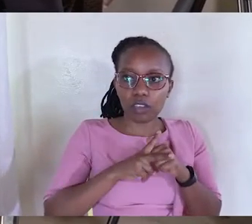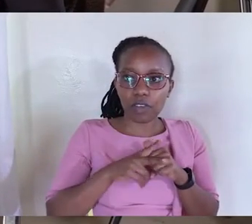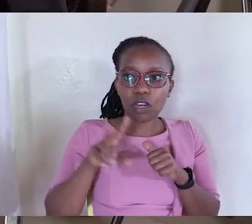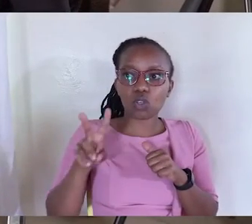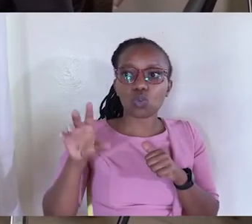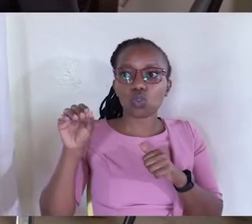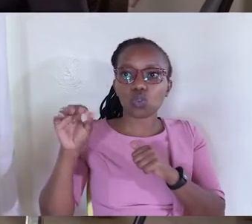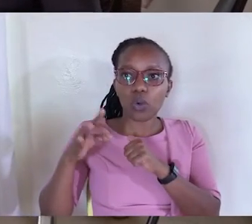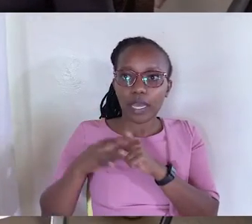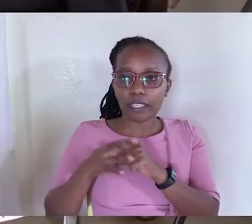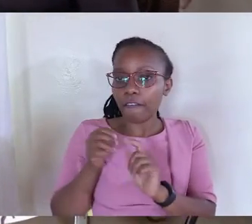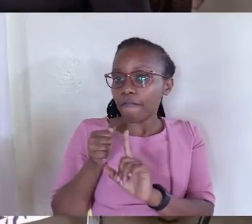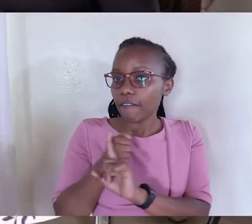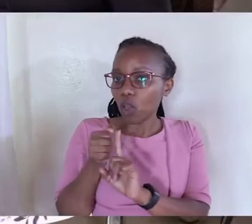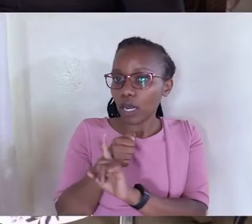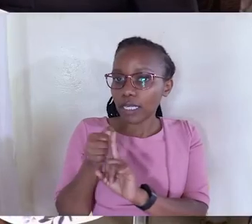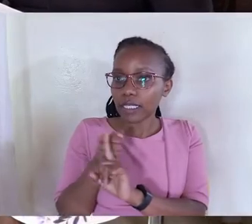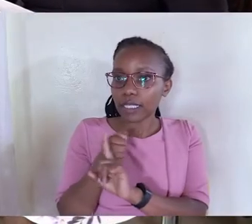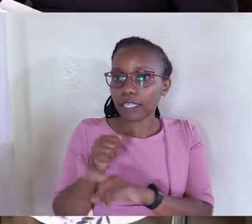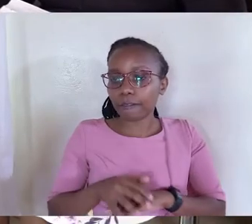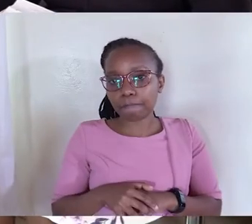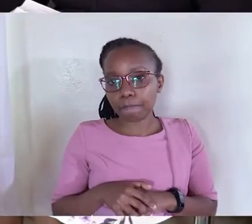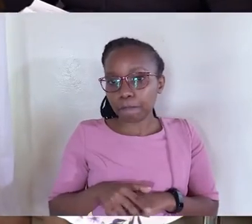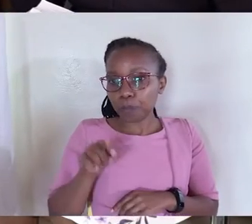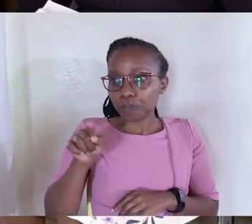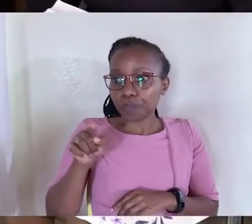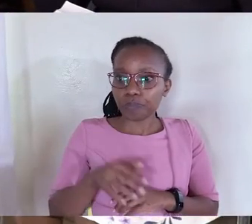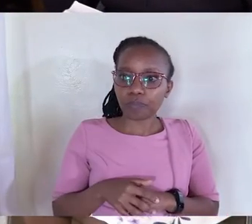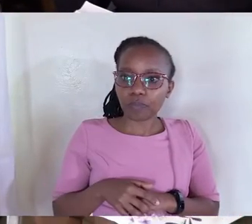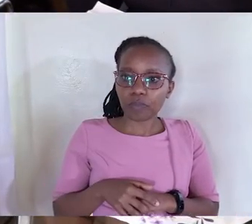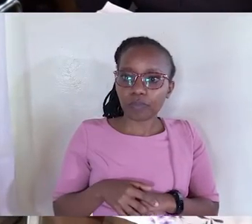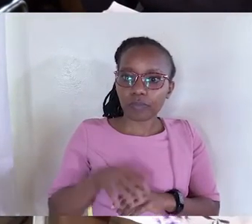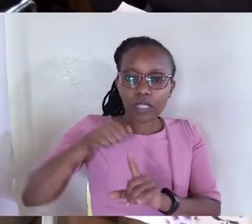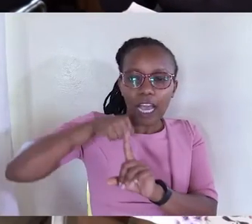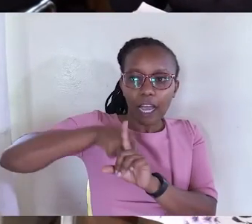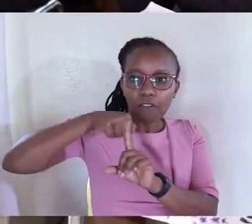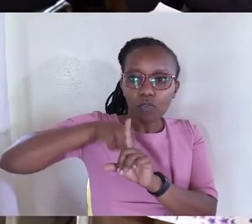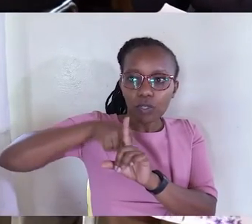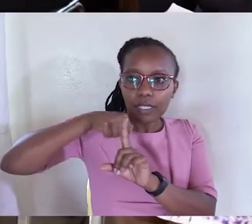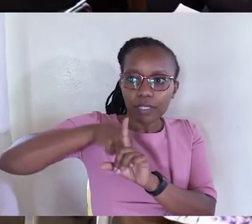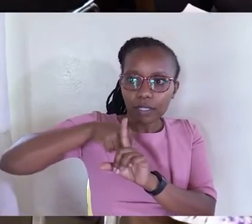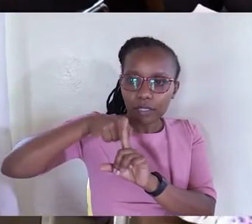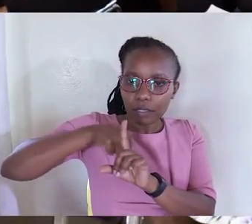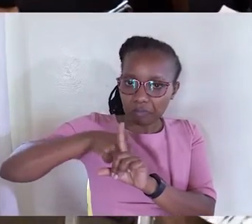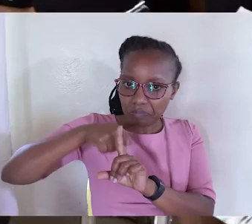2007-2008 post-election violence. And as a result, you have been at the forefront in advocating for